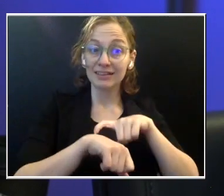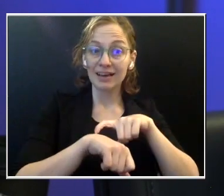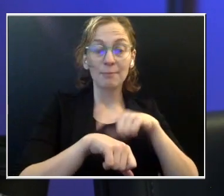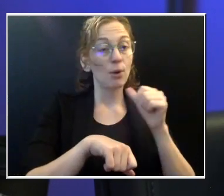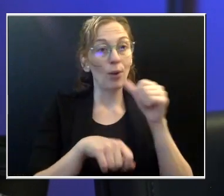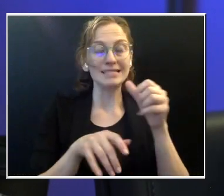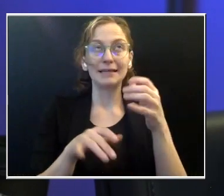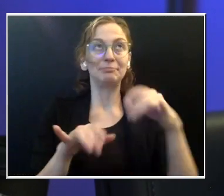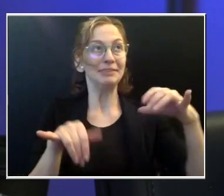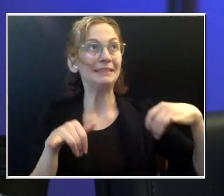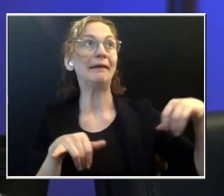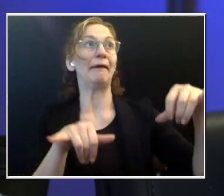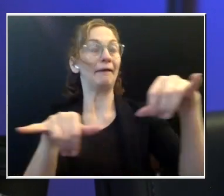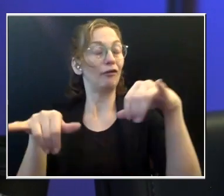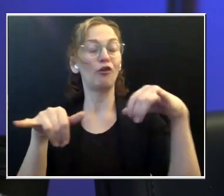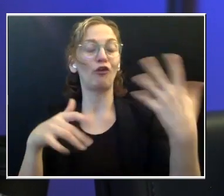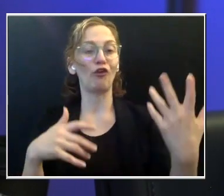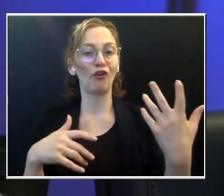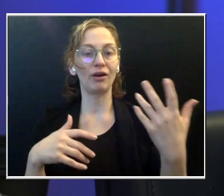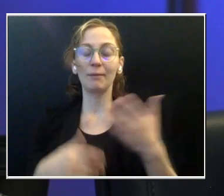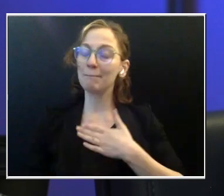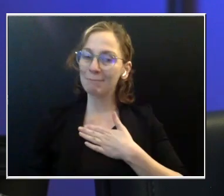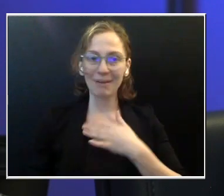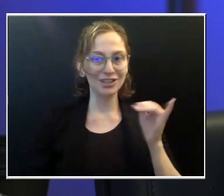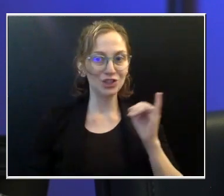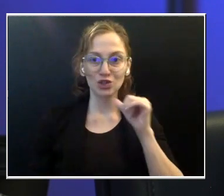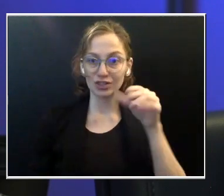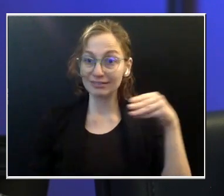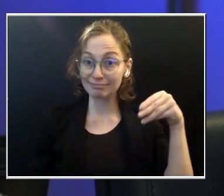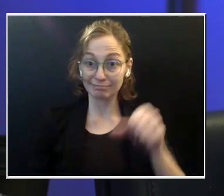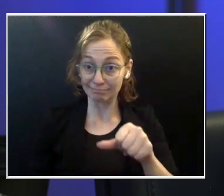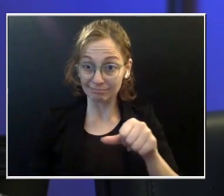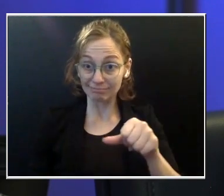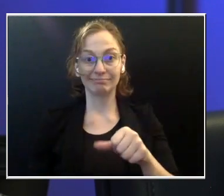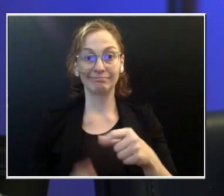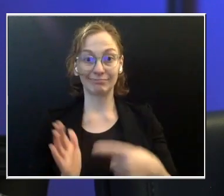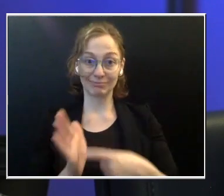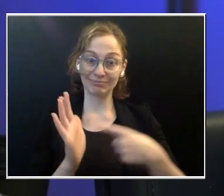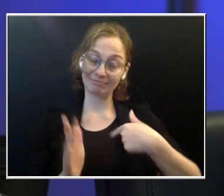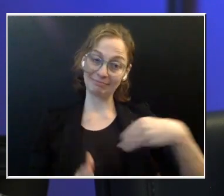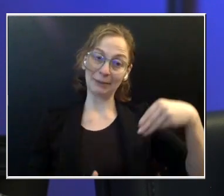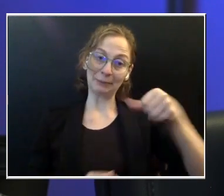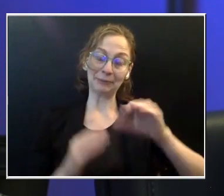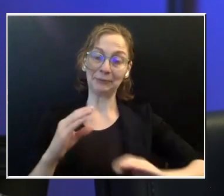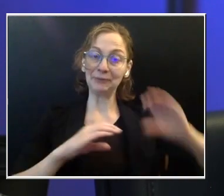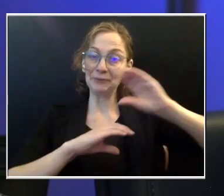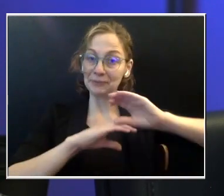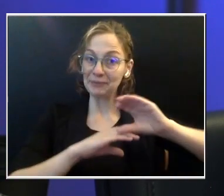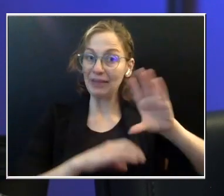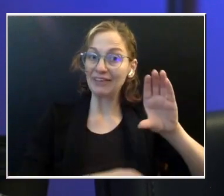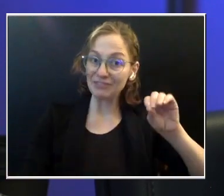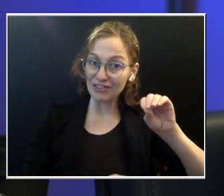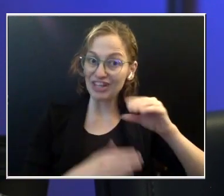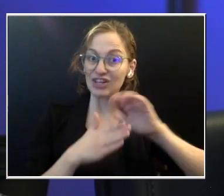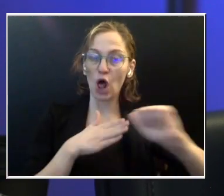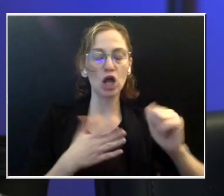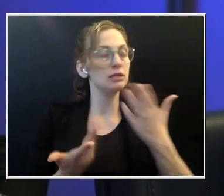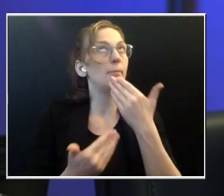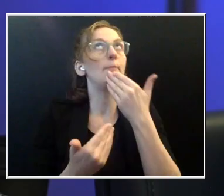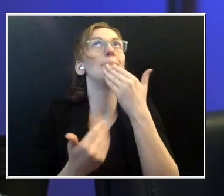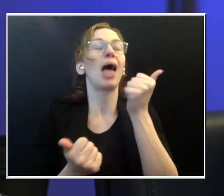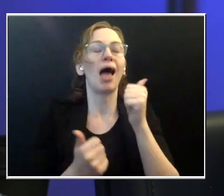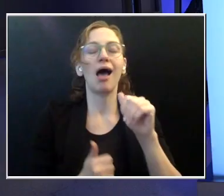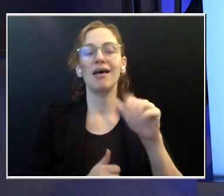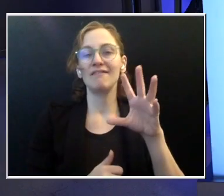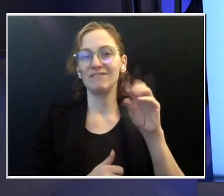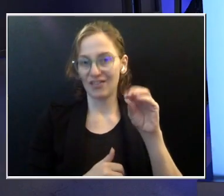wasn't even covered by my insurance. I had to pay an extra $50 to get the 3D. Right. Best $50 I've ever spent. Well spent,